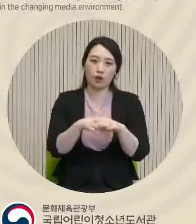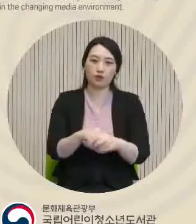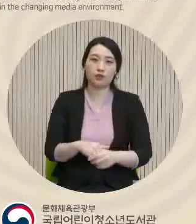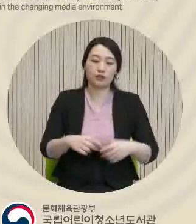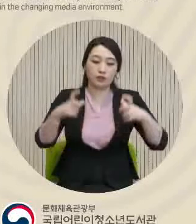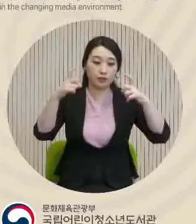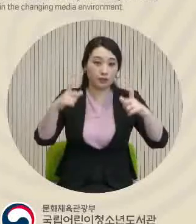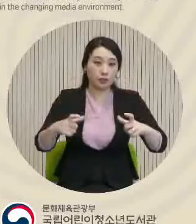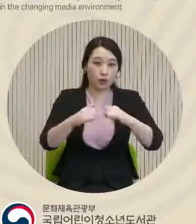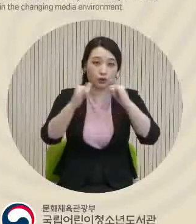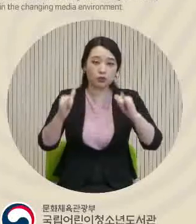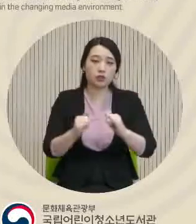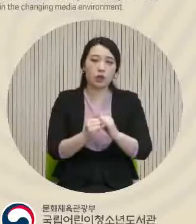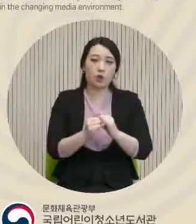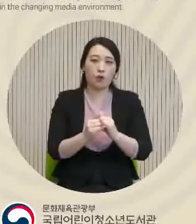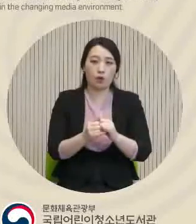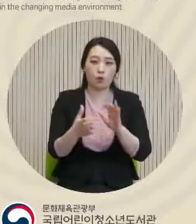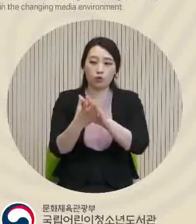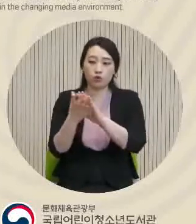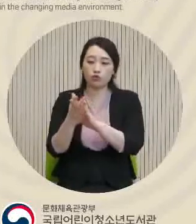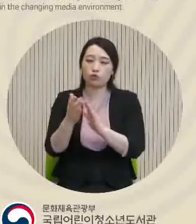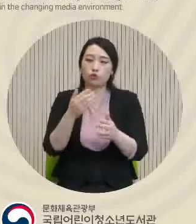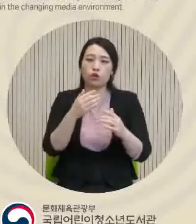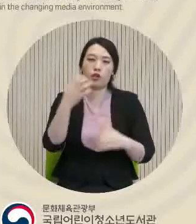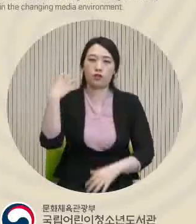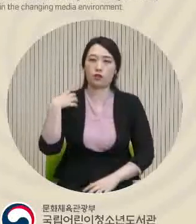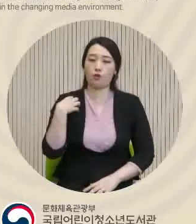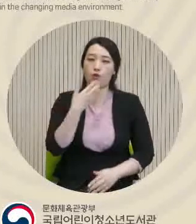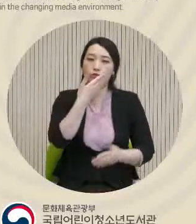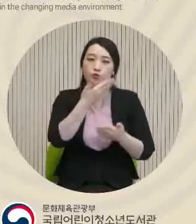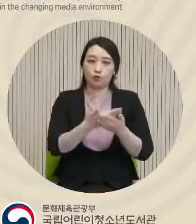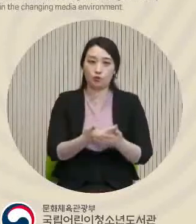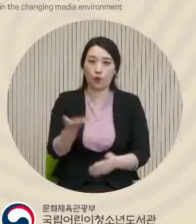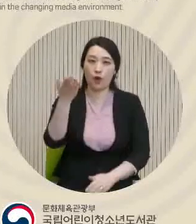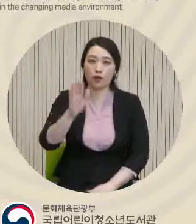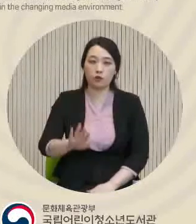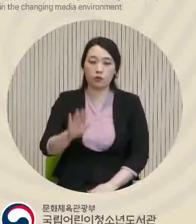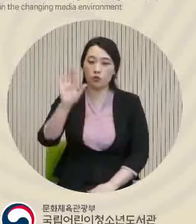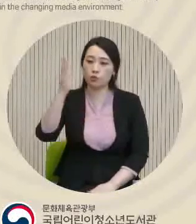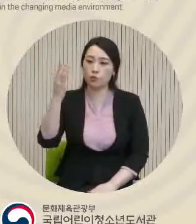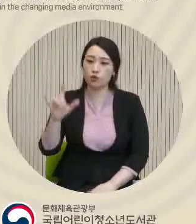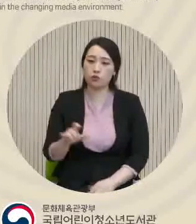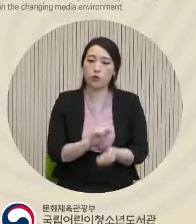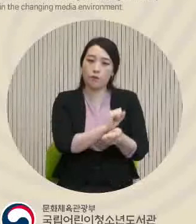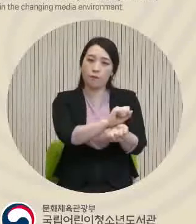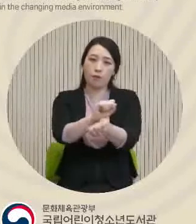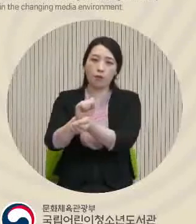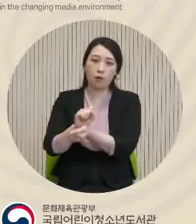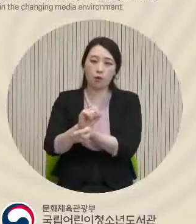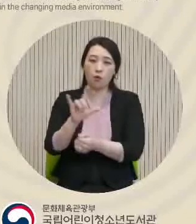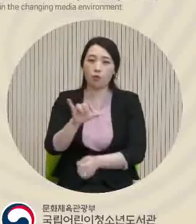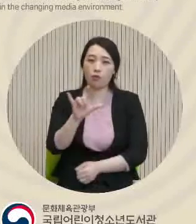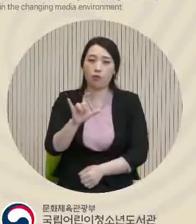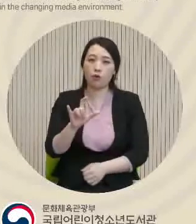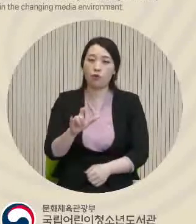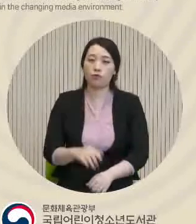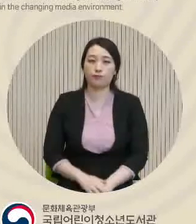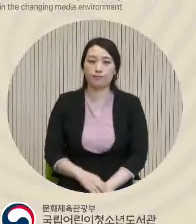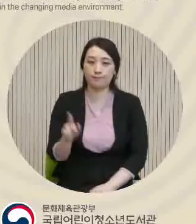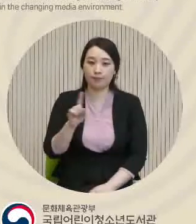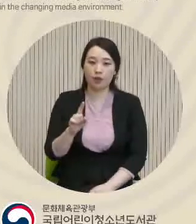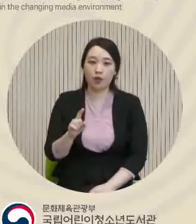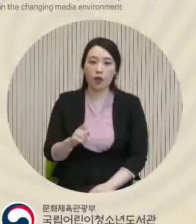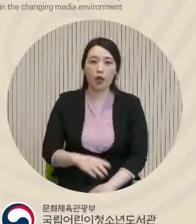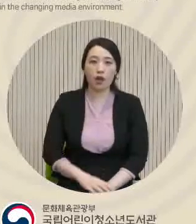the book, and that's the culture that we have to create with other children. However, unfortunately, because of the prolonged